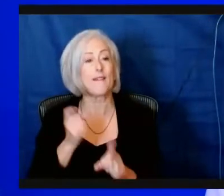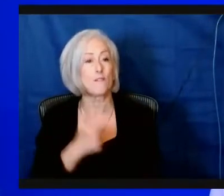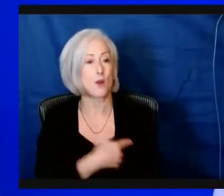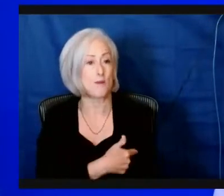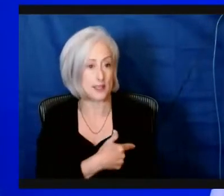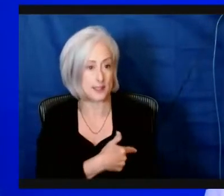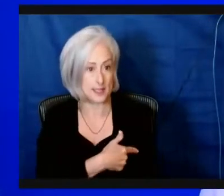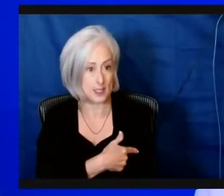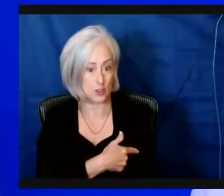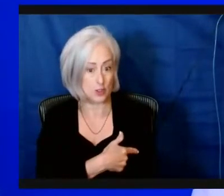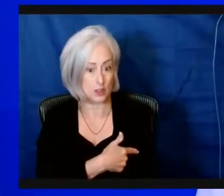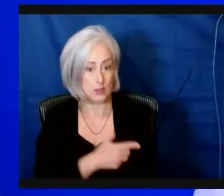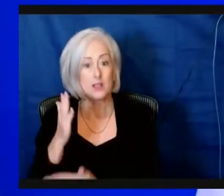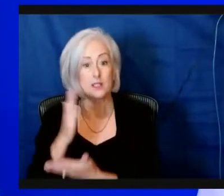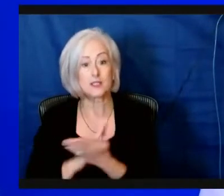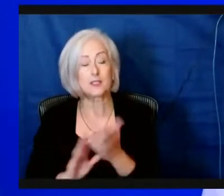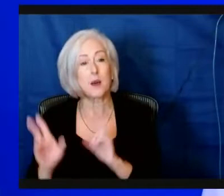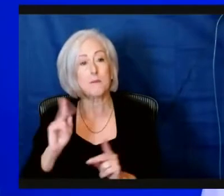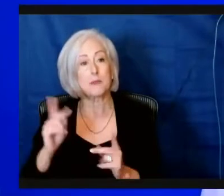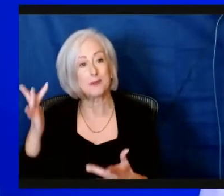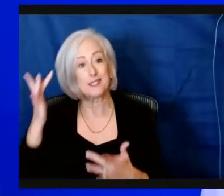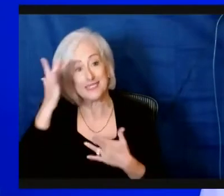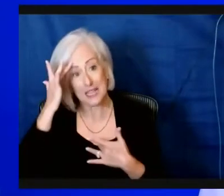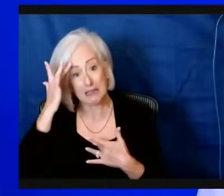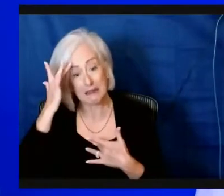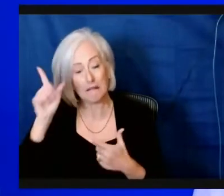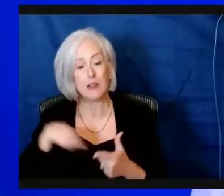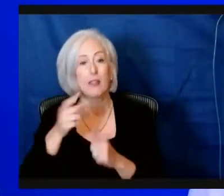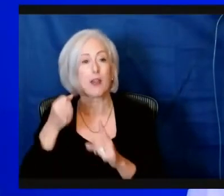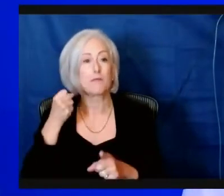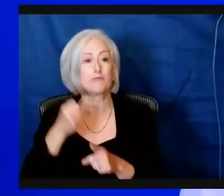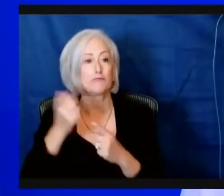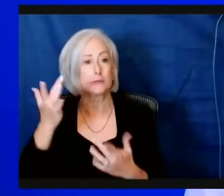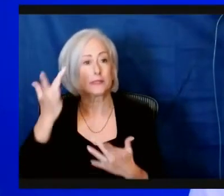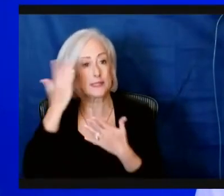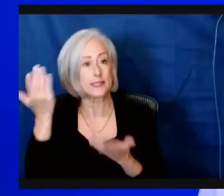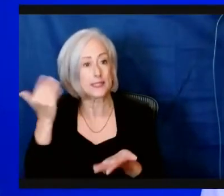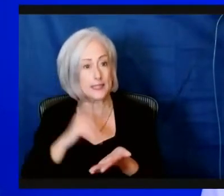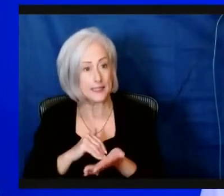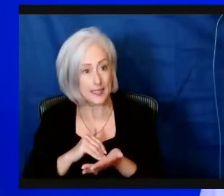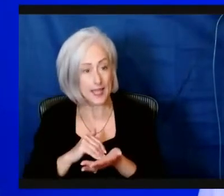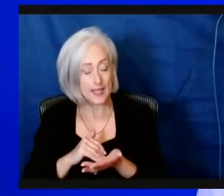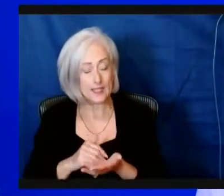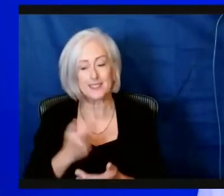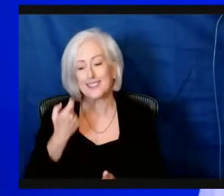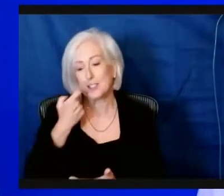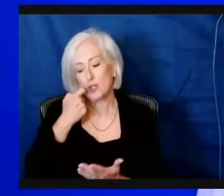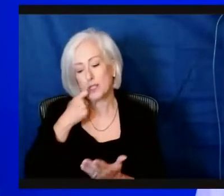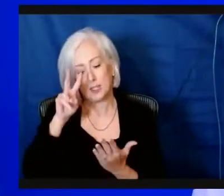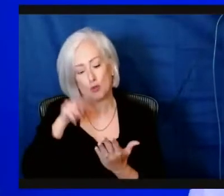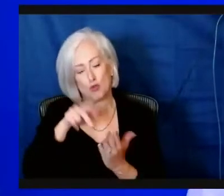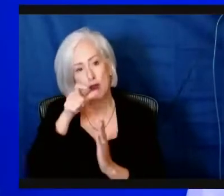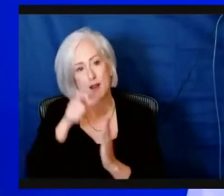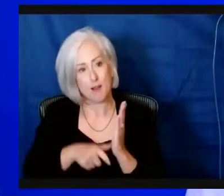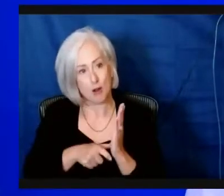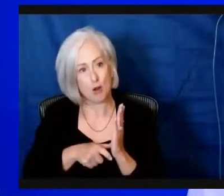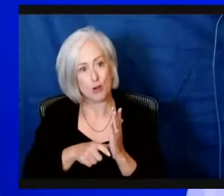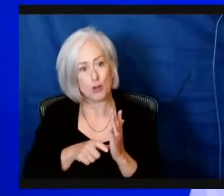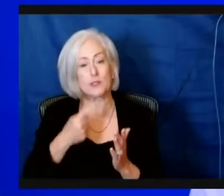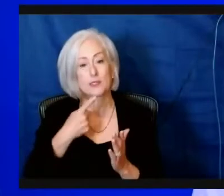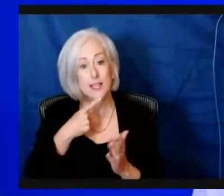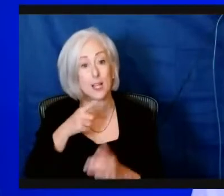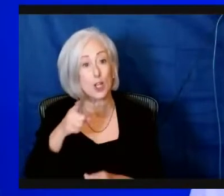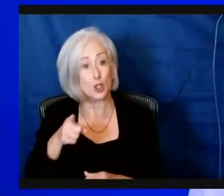Just was reading an article today, Lancet Infectious Diseases, which did continue to support the fact that if you are infected,